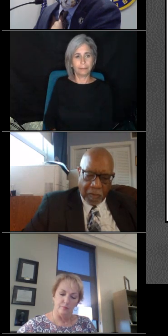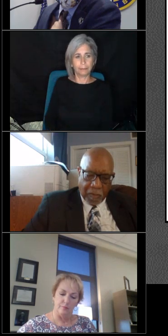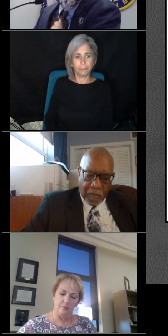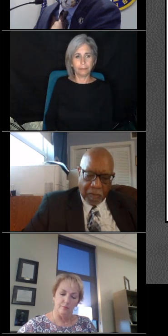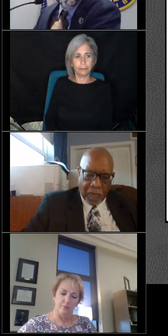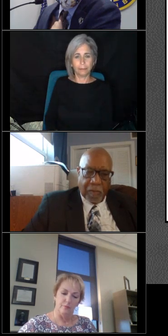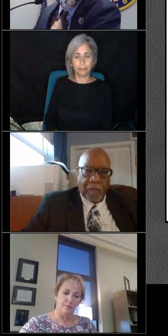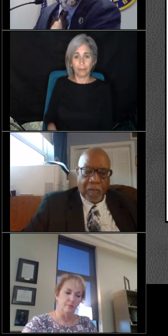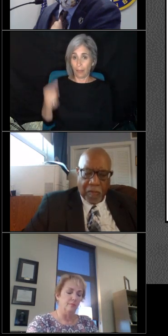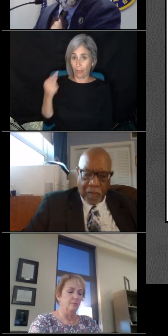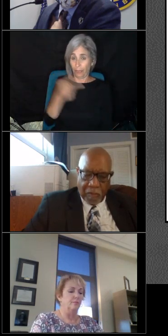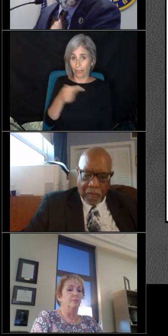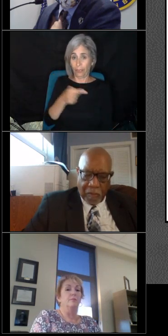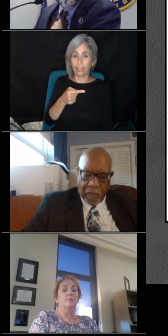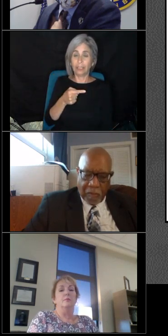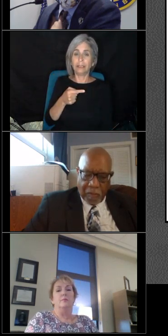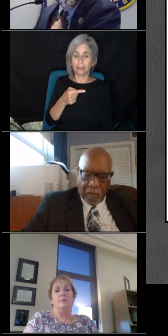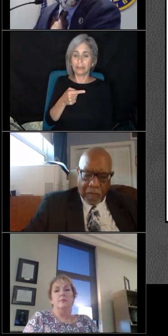And these, oops.